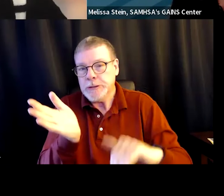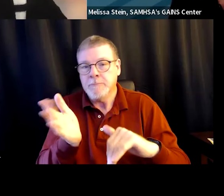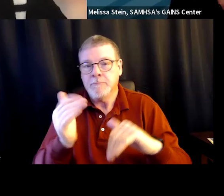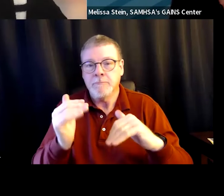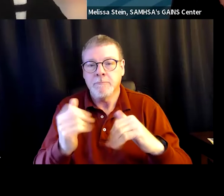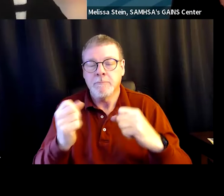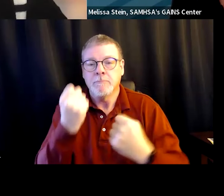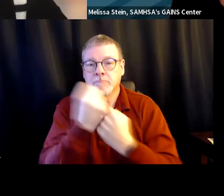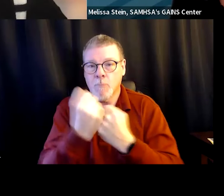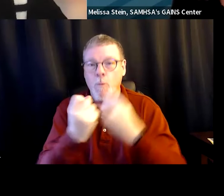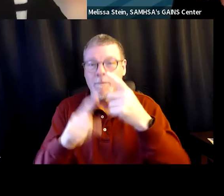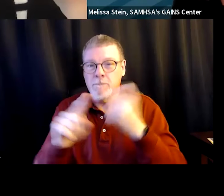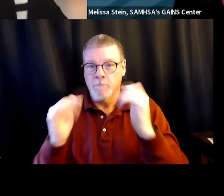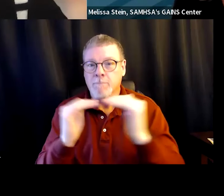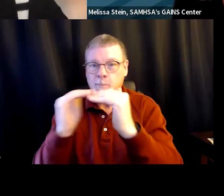support.